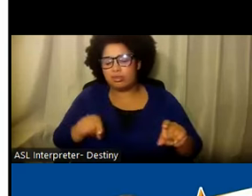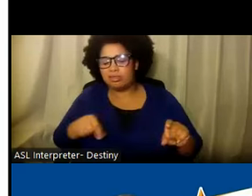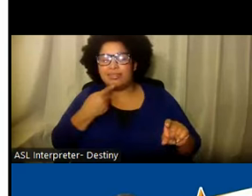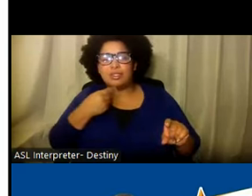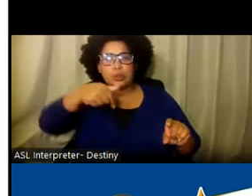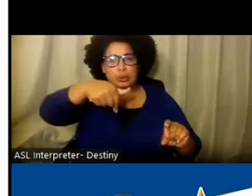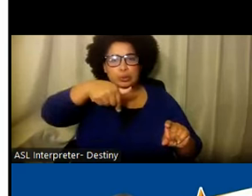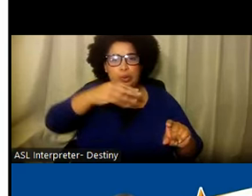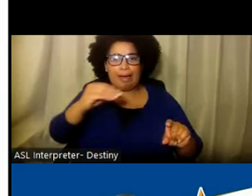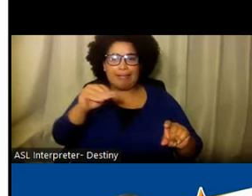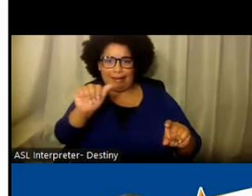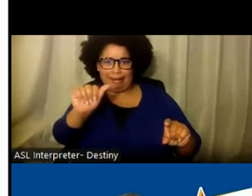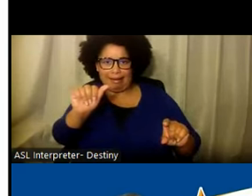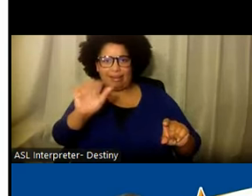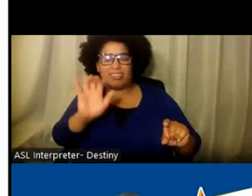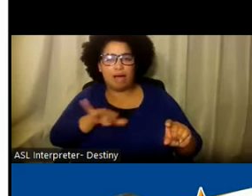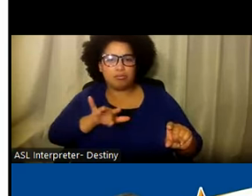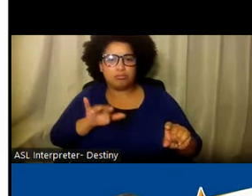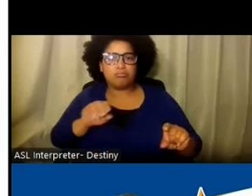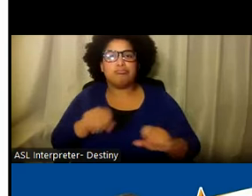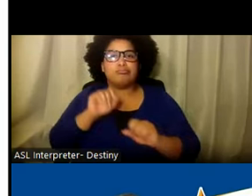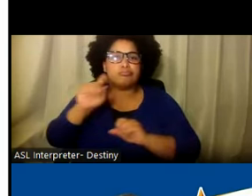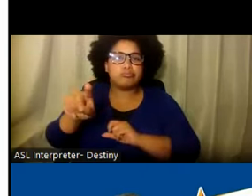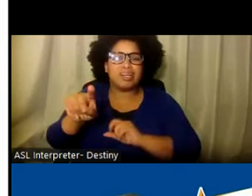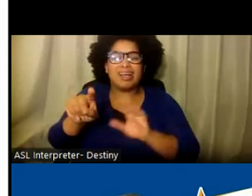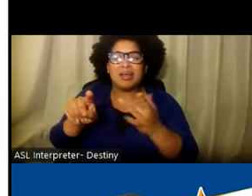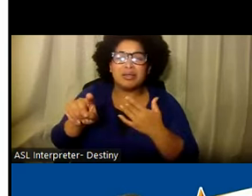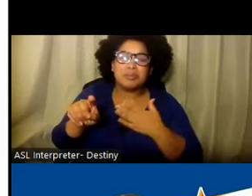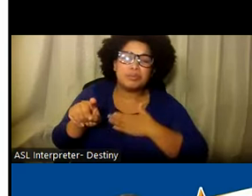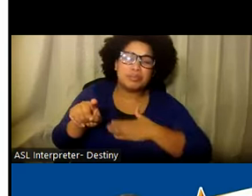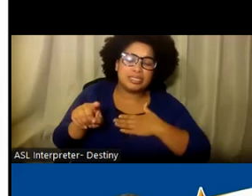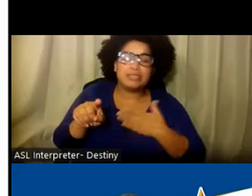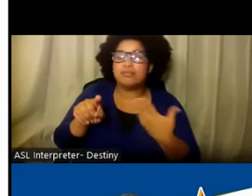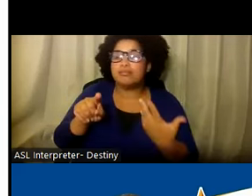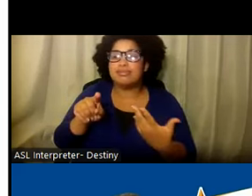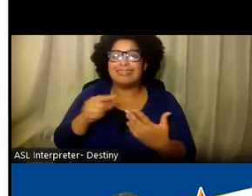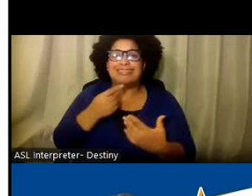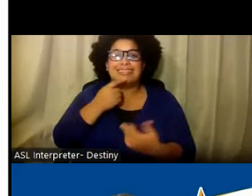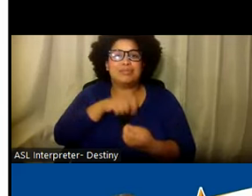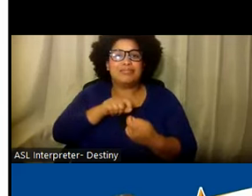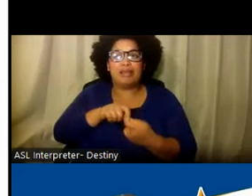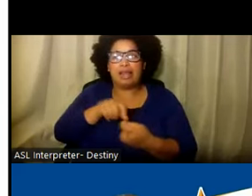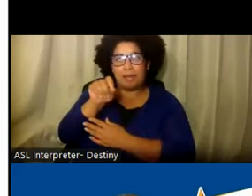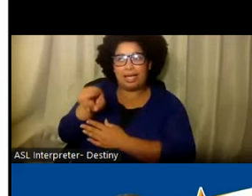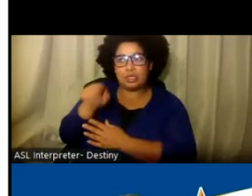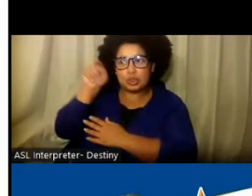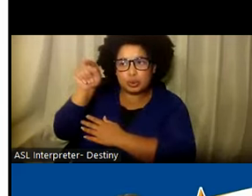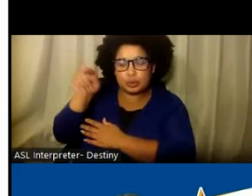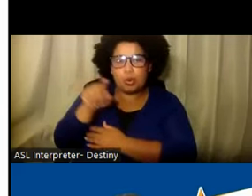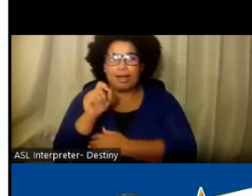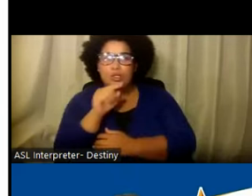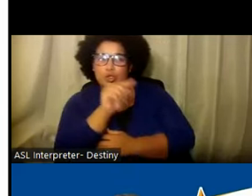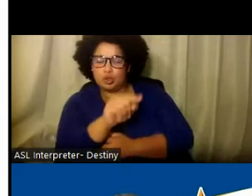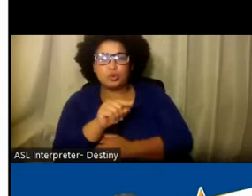reminder, please indicate who your question or comment is for. We do have